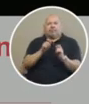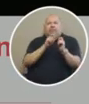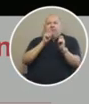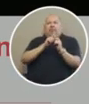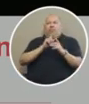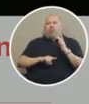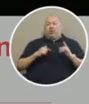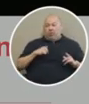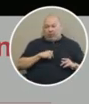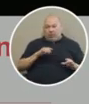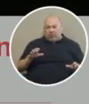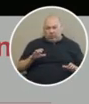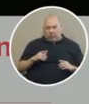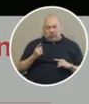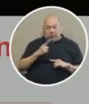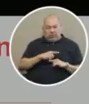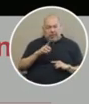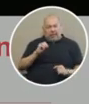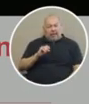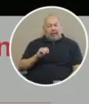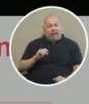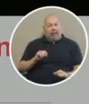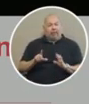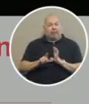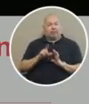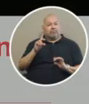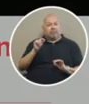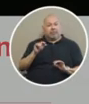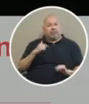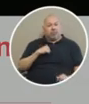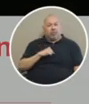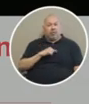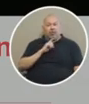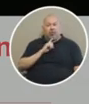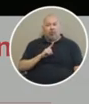Specifically, what we're doing today and immediately is we